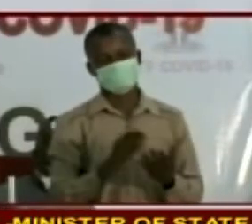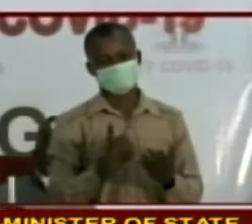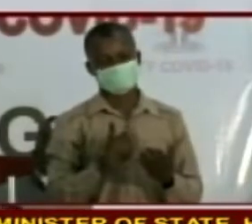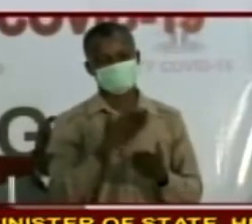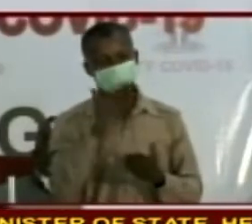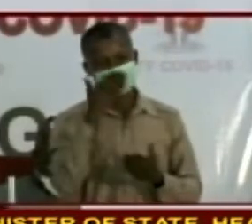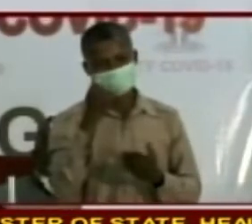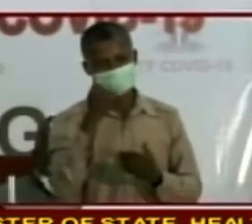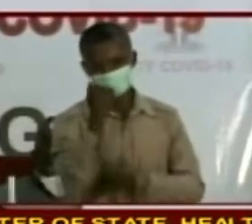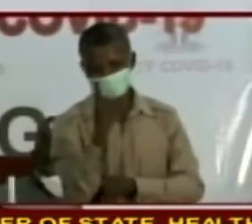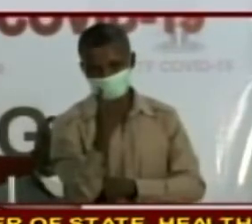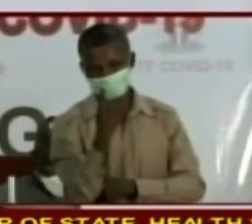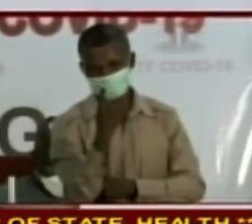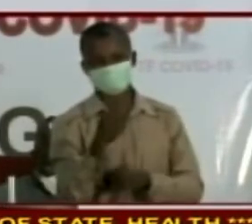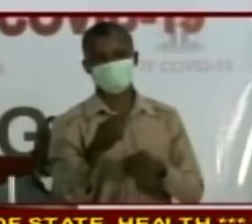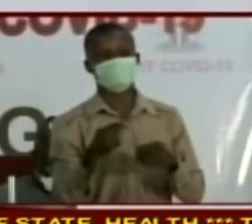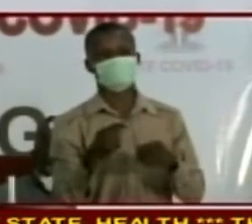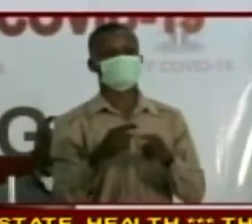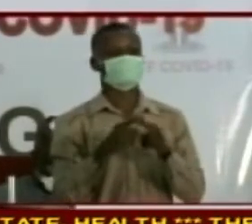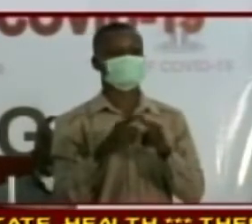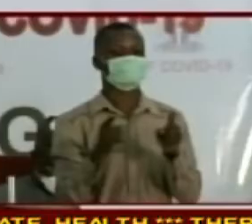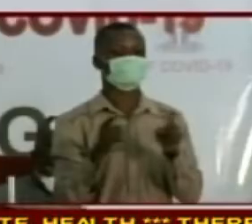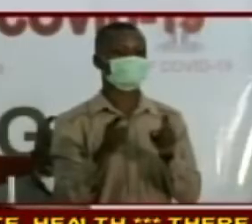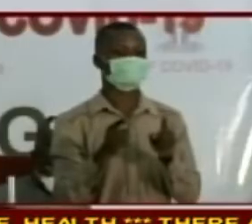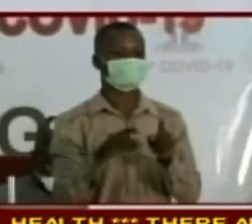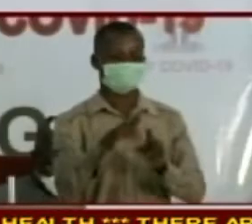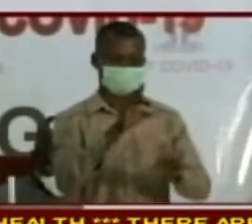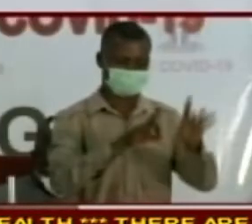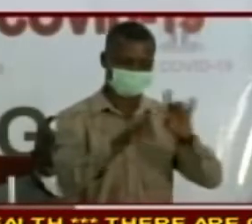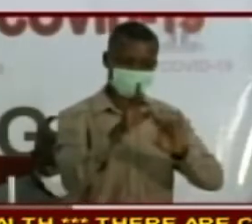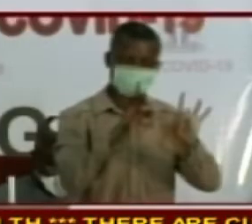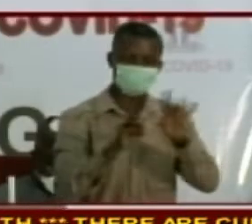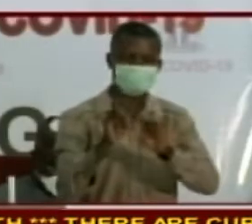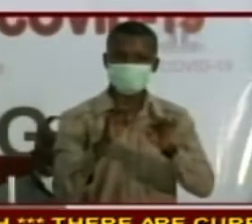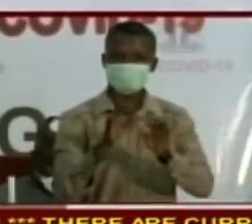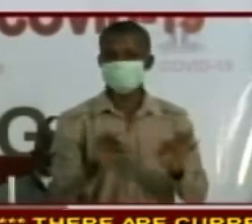well. But essentially the findings